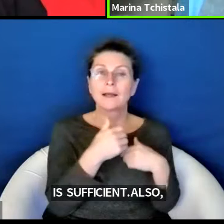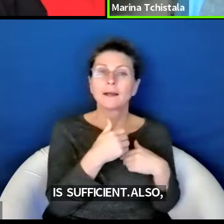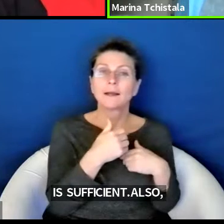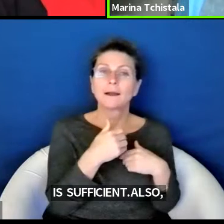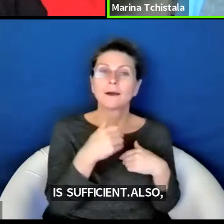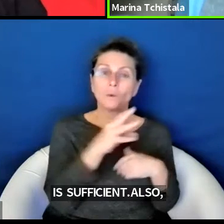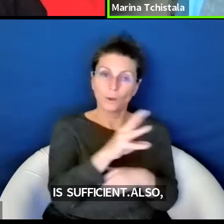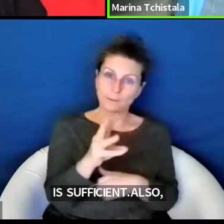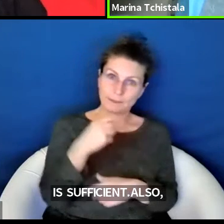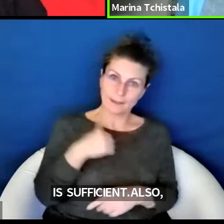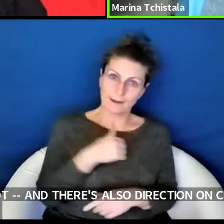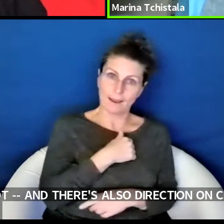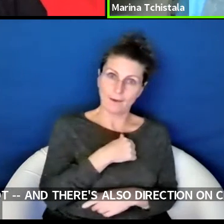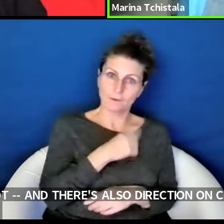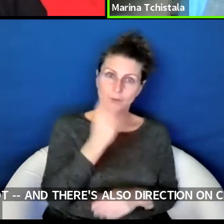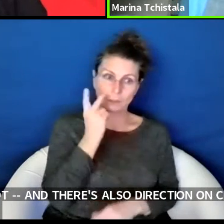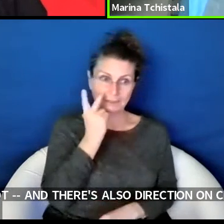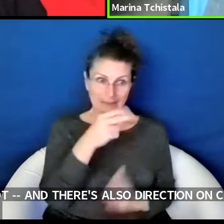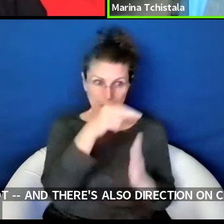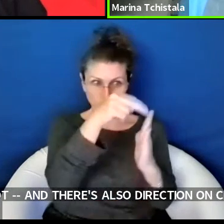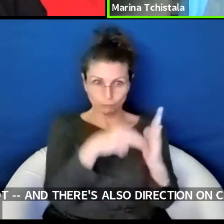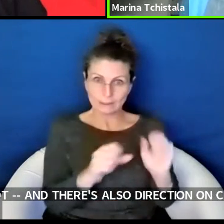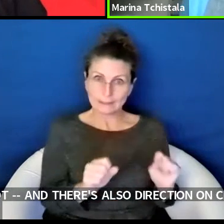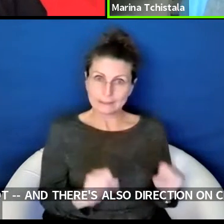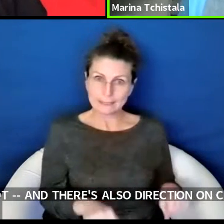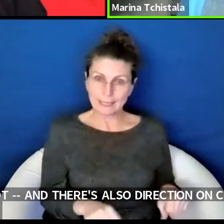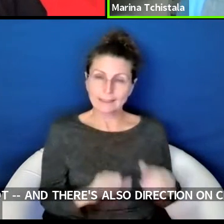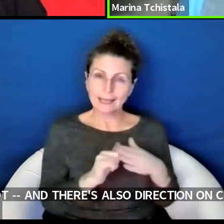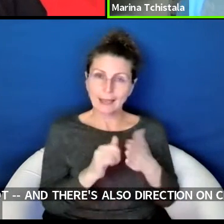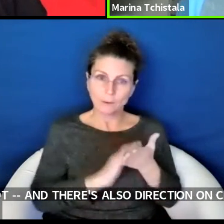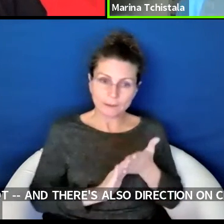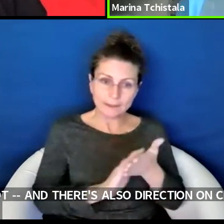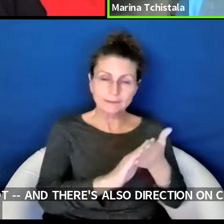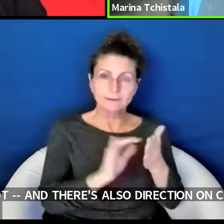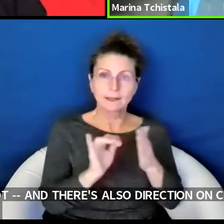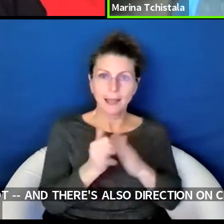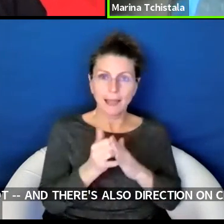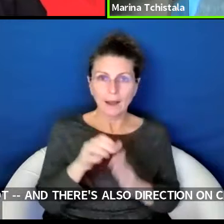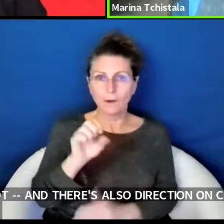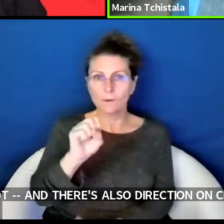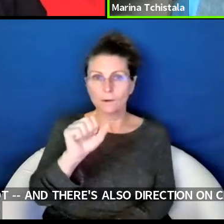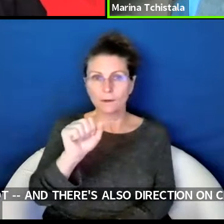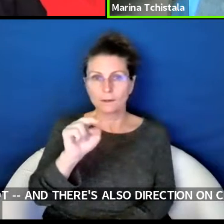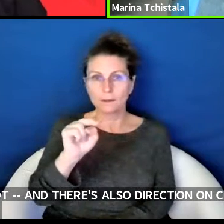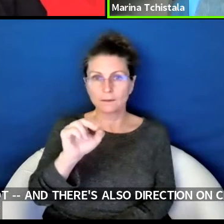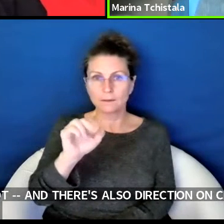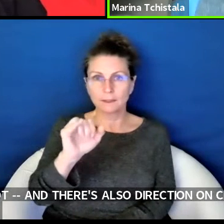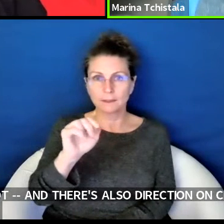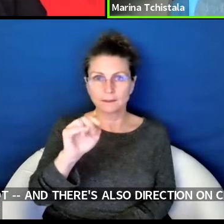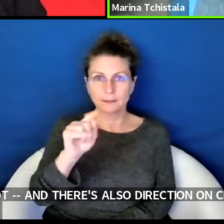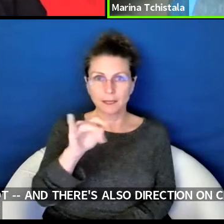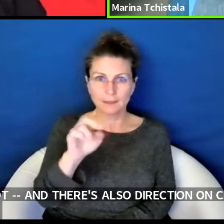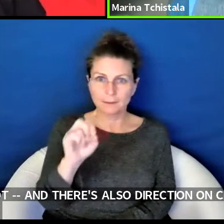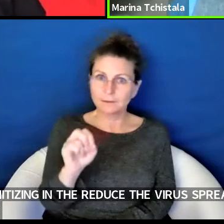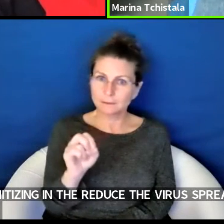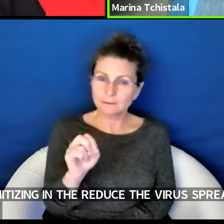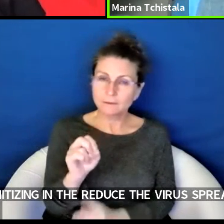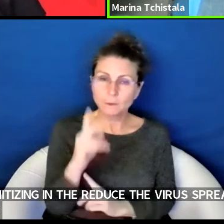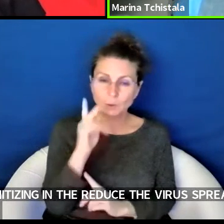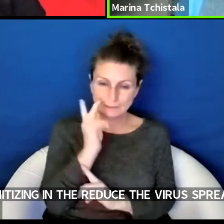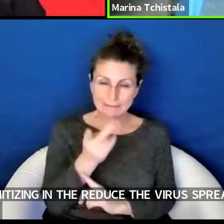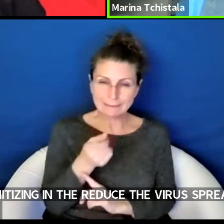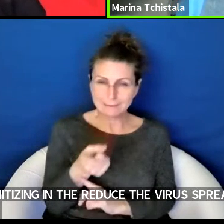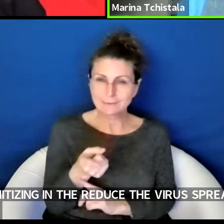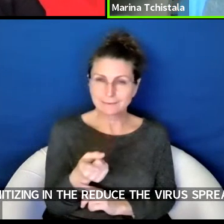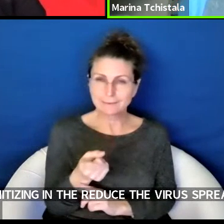reduce the virus spread section on the website. I'll be trying to refer as much as possible to the source,